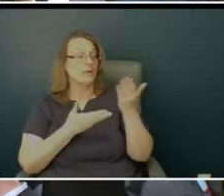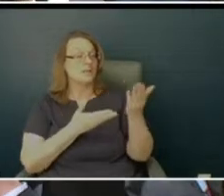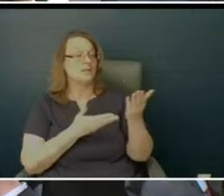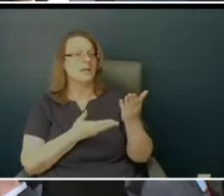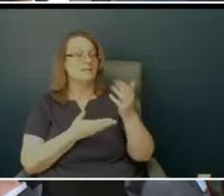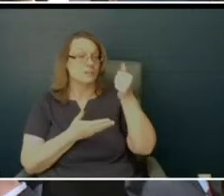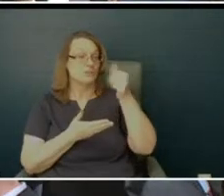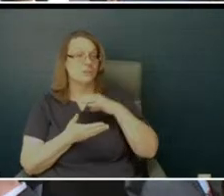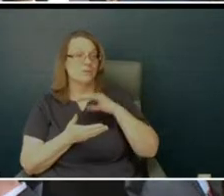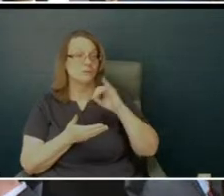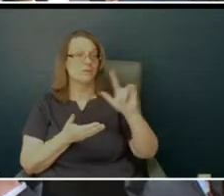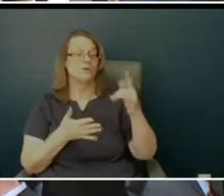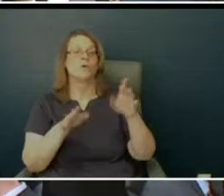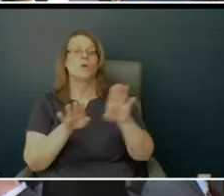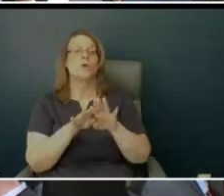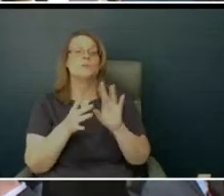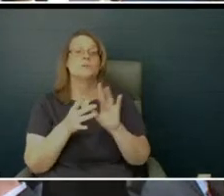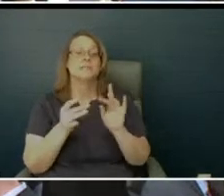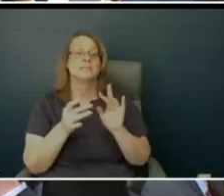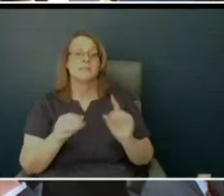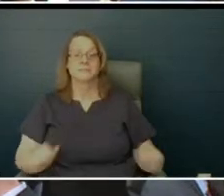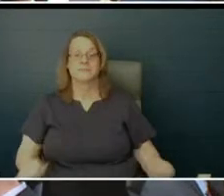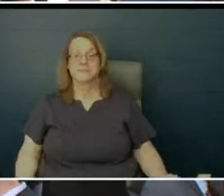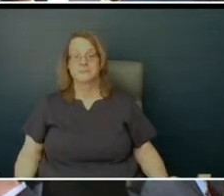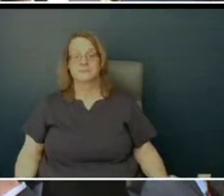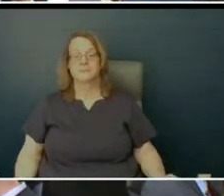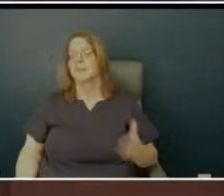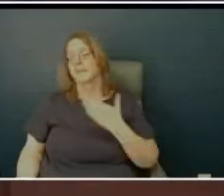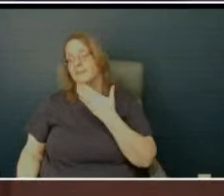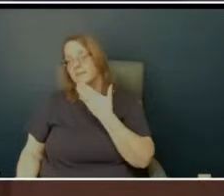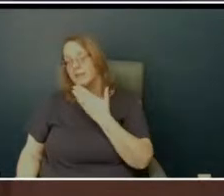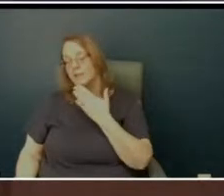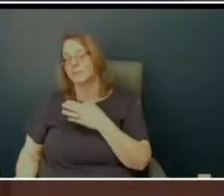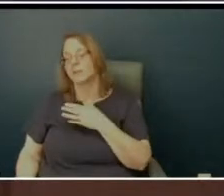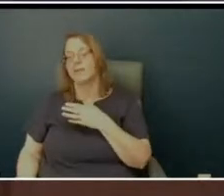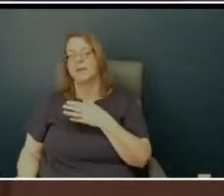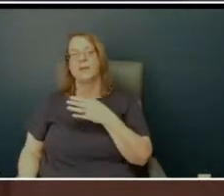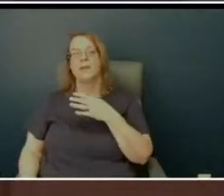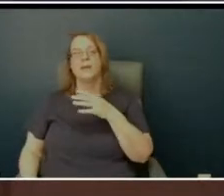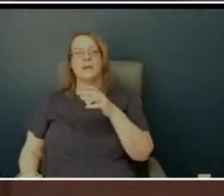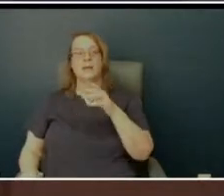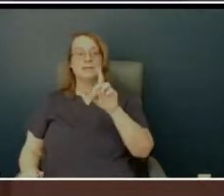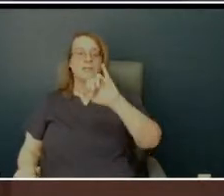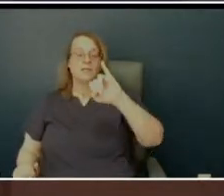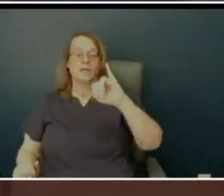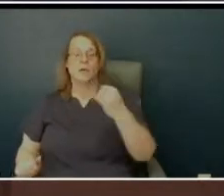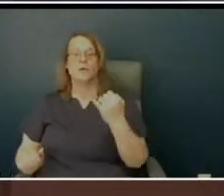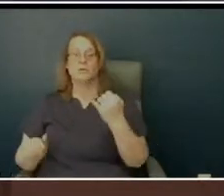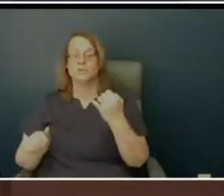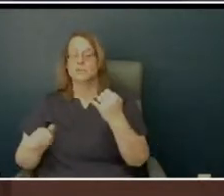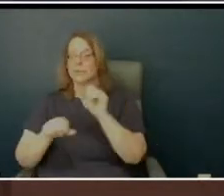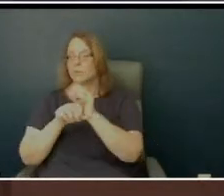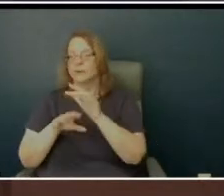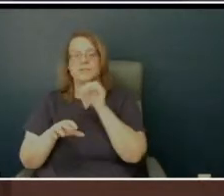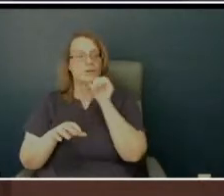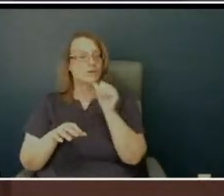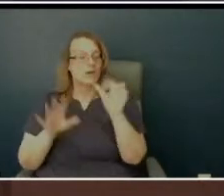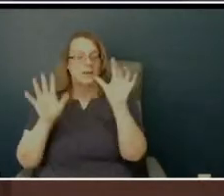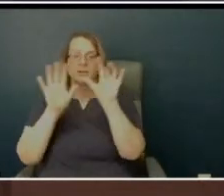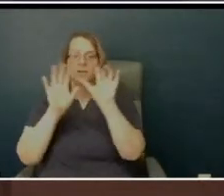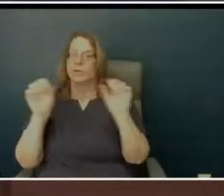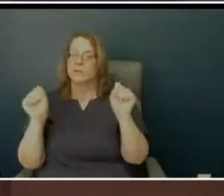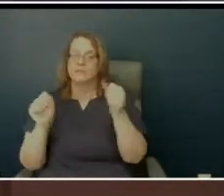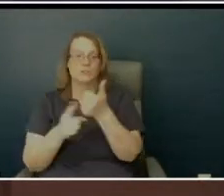you, Mr. Chairman. The Justice Department lawyers are not the president's personal lawyers. We count on them to be on the side of